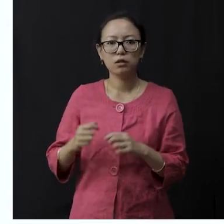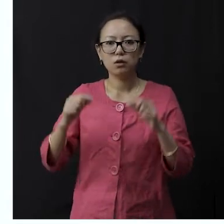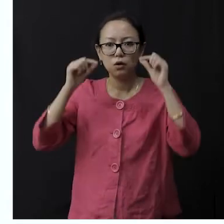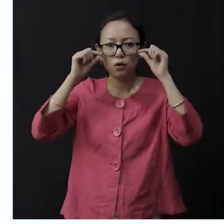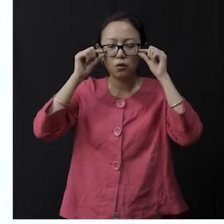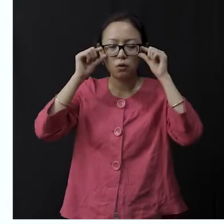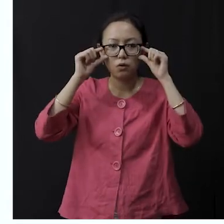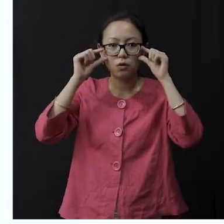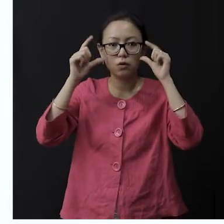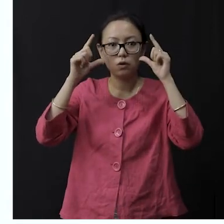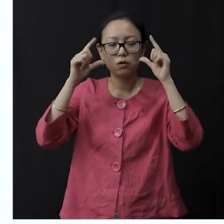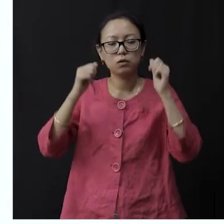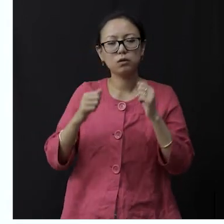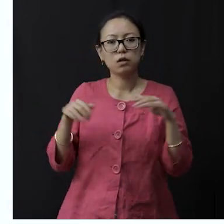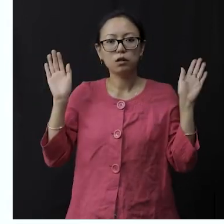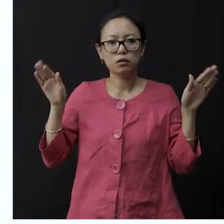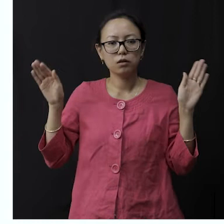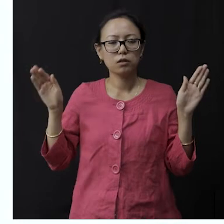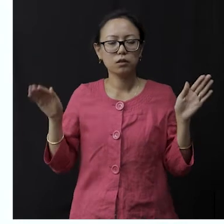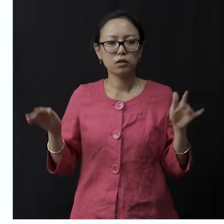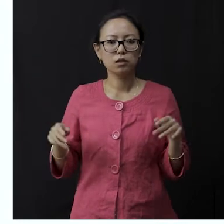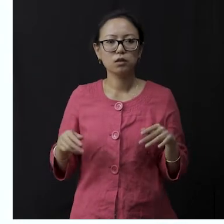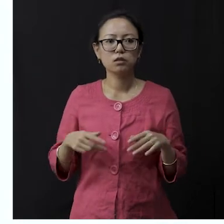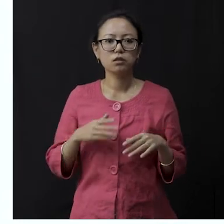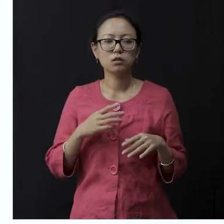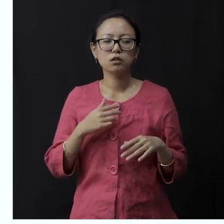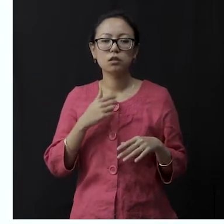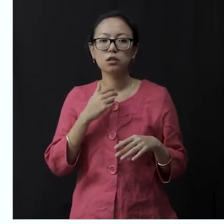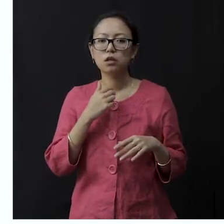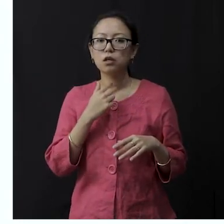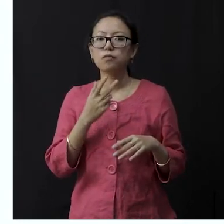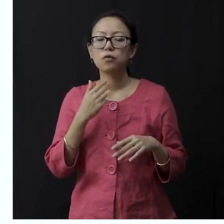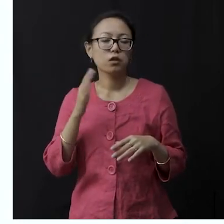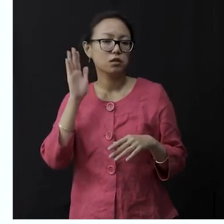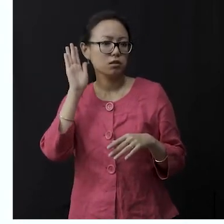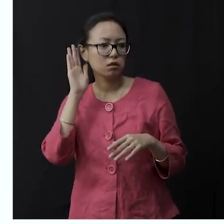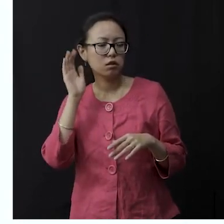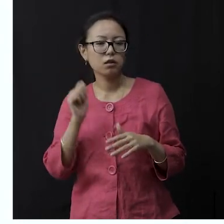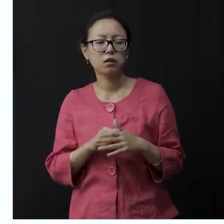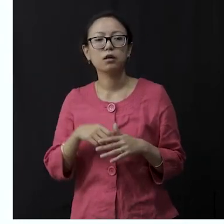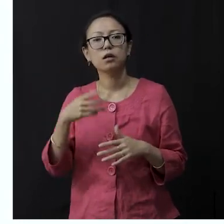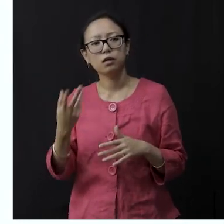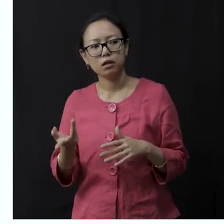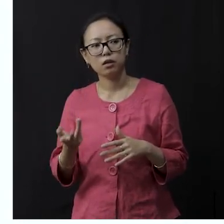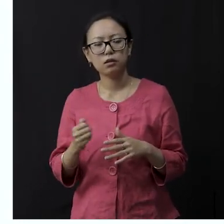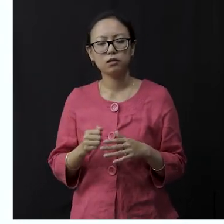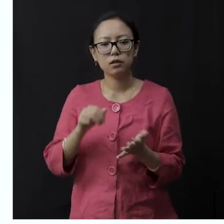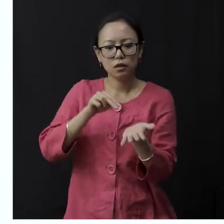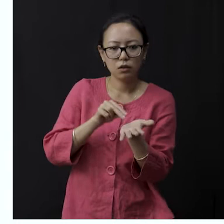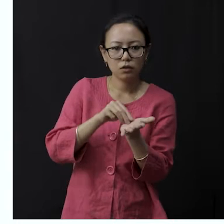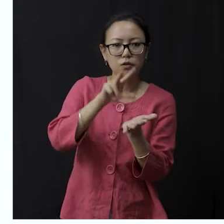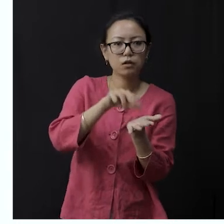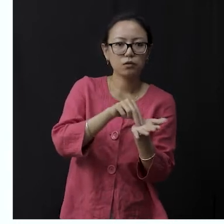hear this cricket whistling in the night while the dewdrops fall. That means the dewdrops, droplets of water,